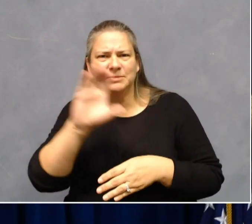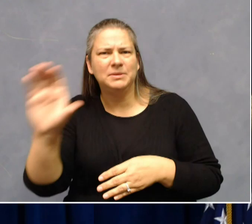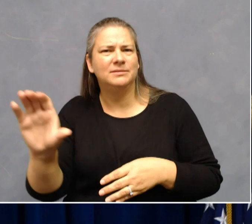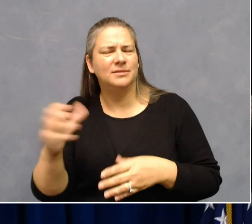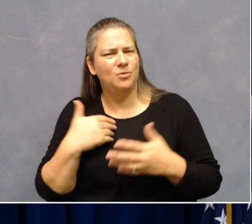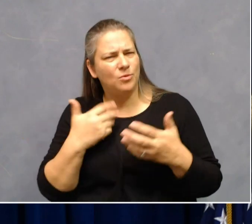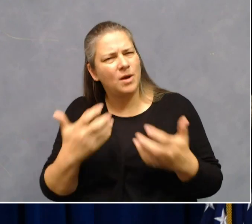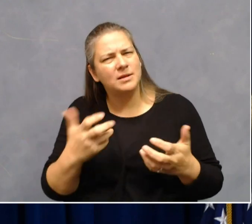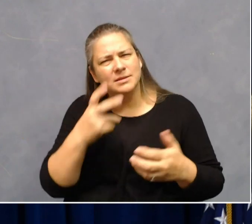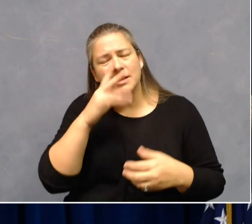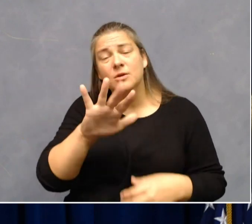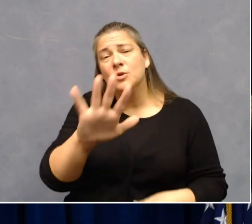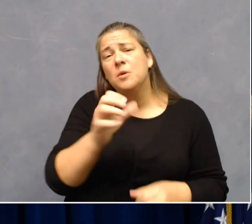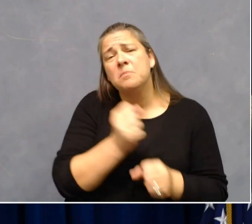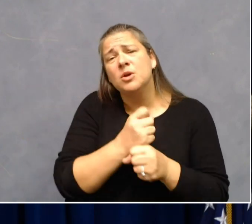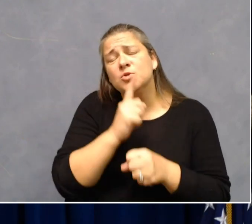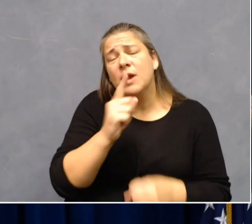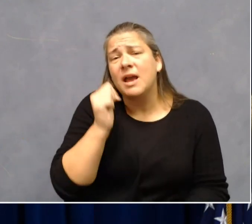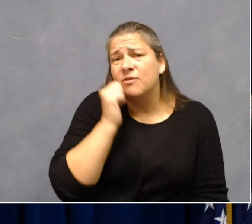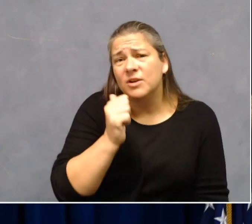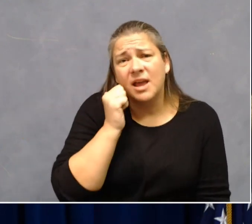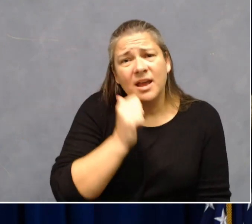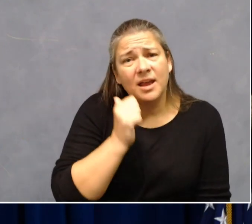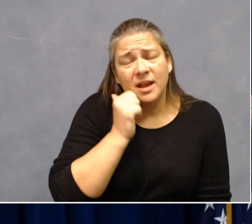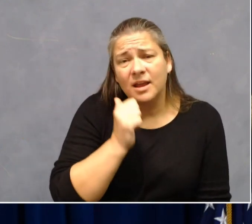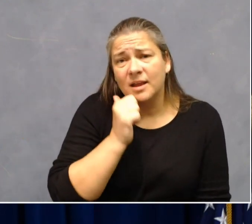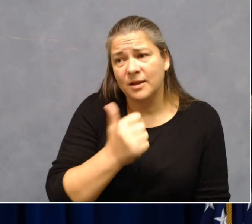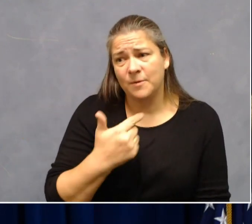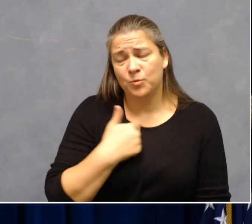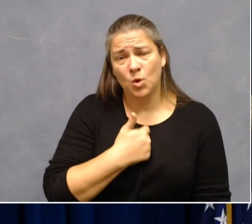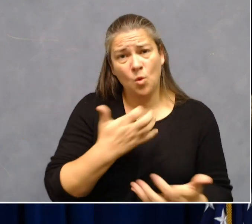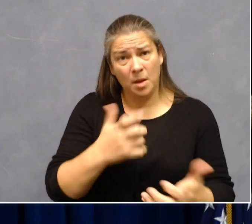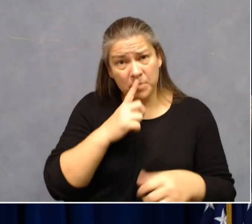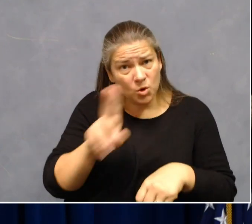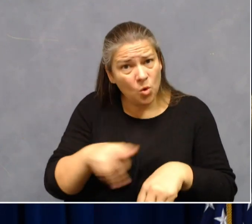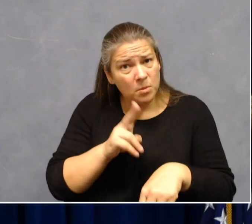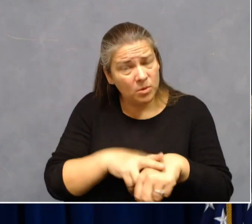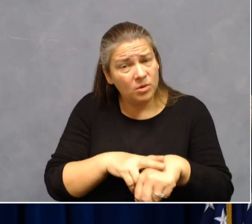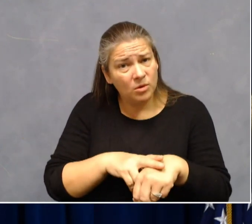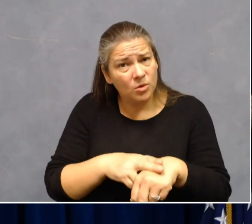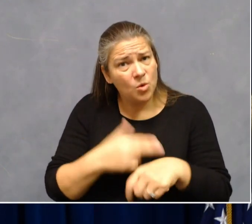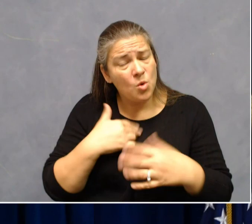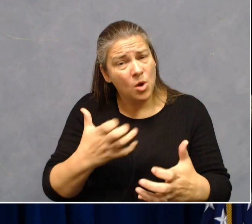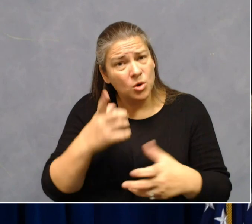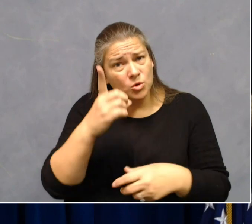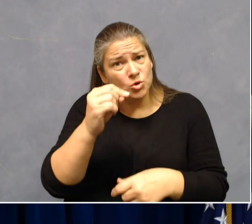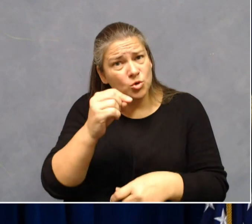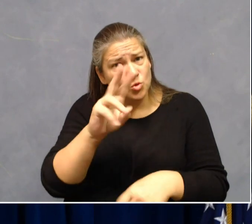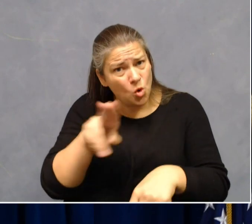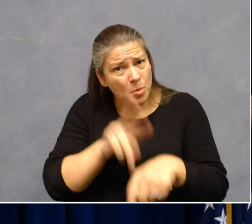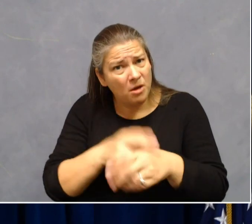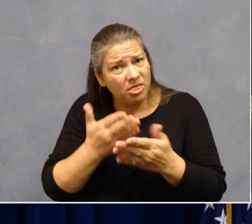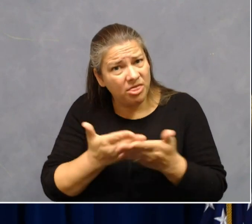day-to-day lives and our desire to be normal and do things normally, that we are not creating the risk that for many